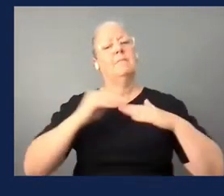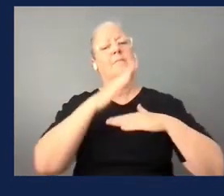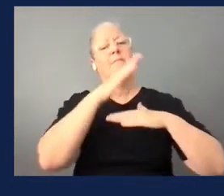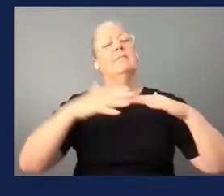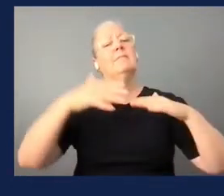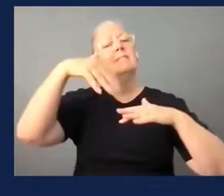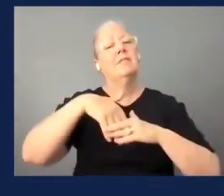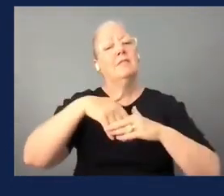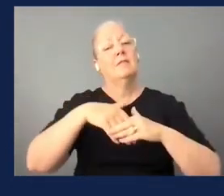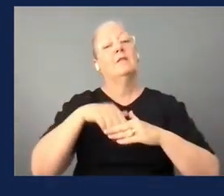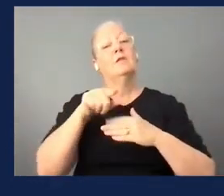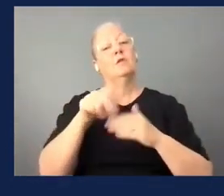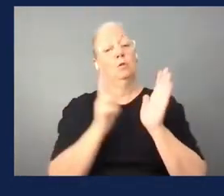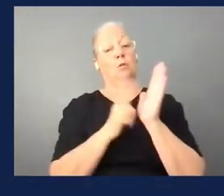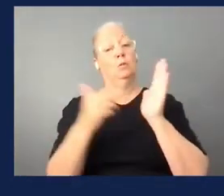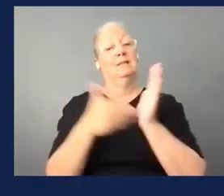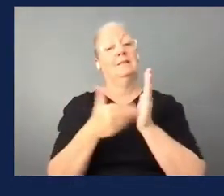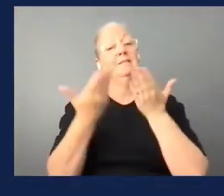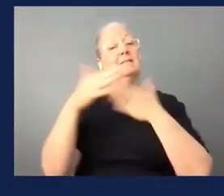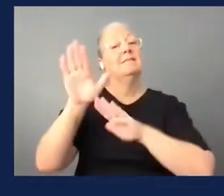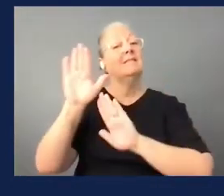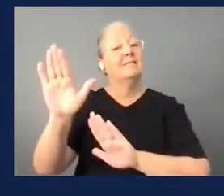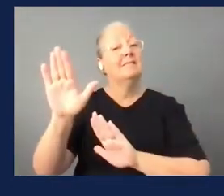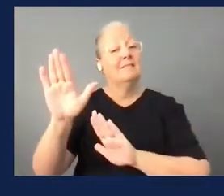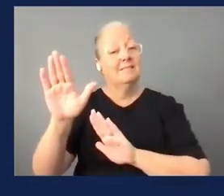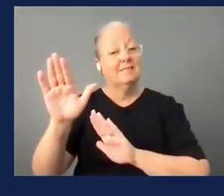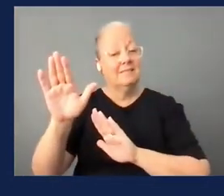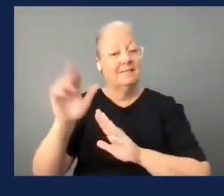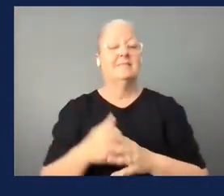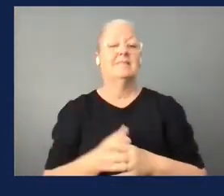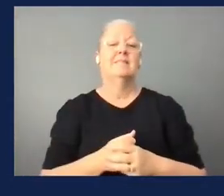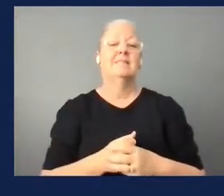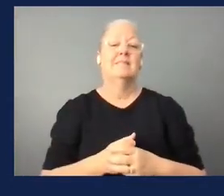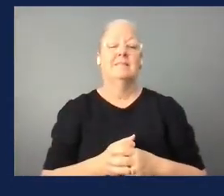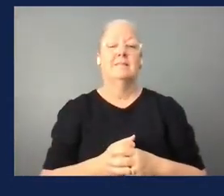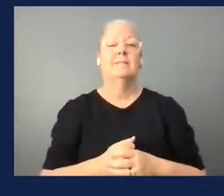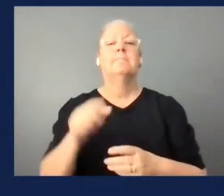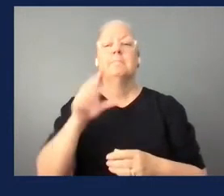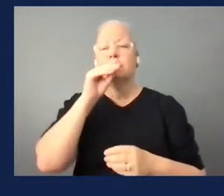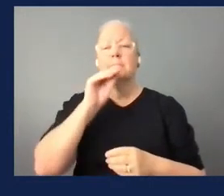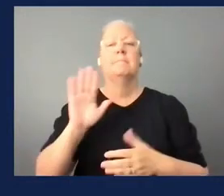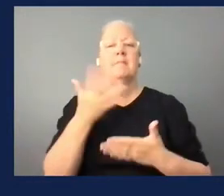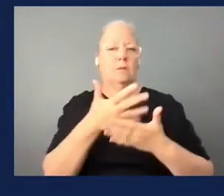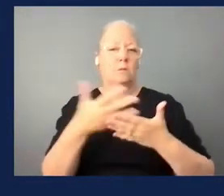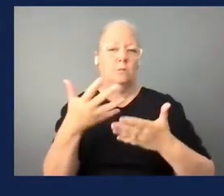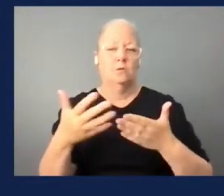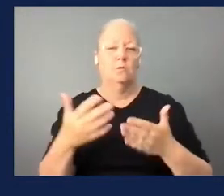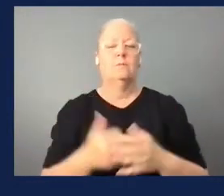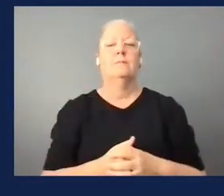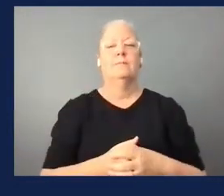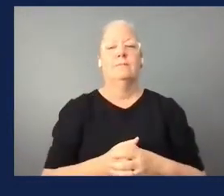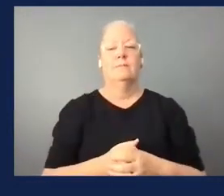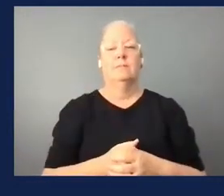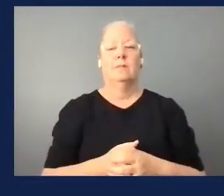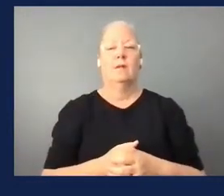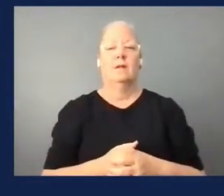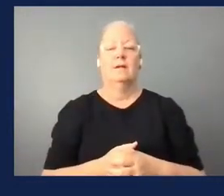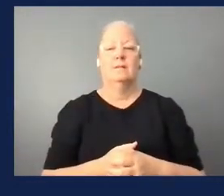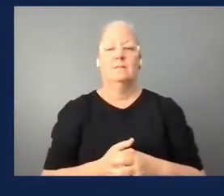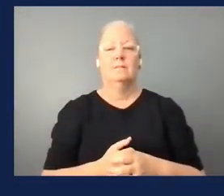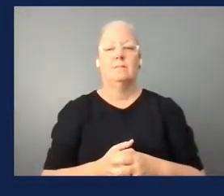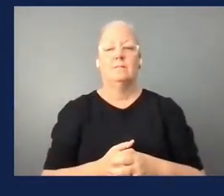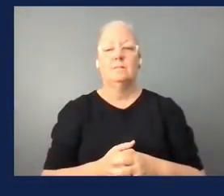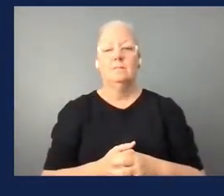introduce myself. No ingarangi o kutipuna, ko ruapehu te maunga te rū nei taku